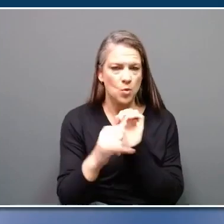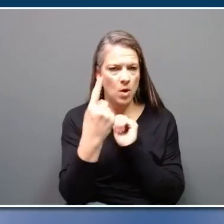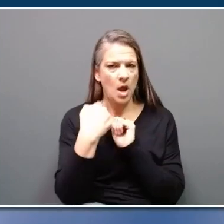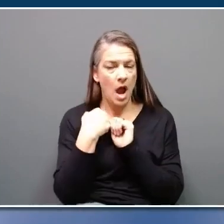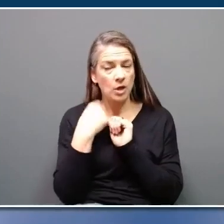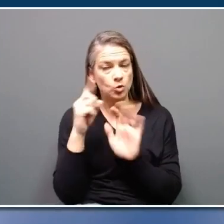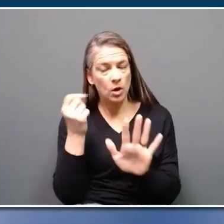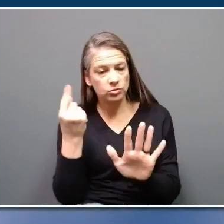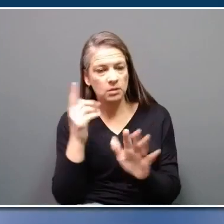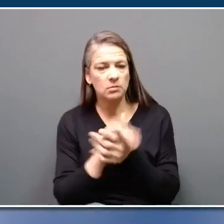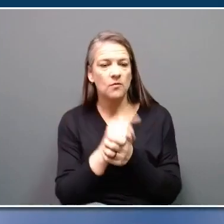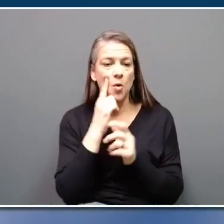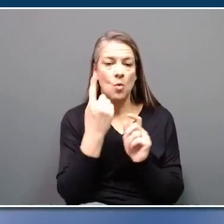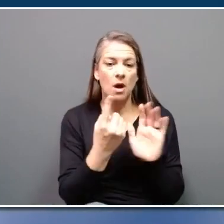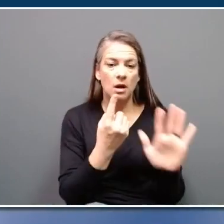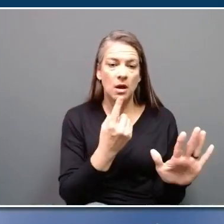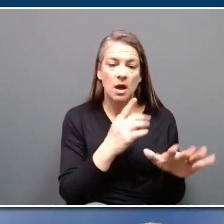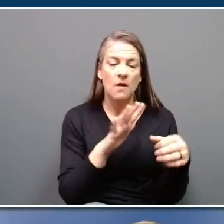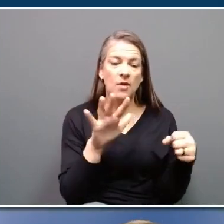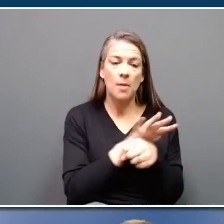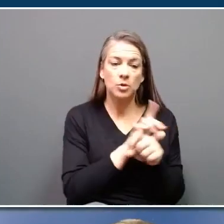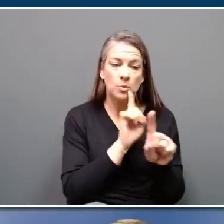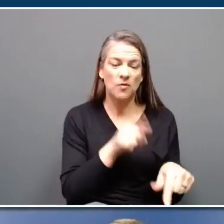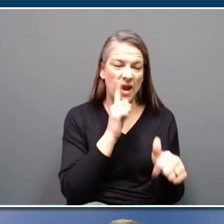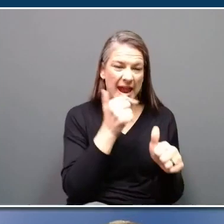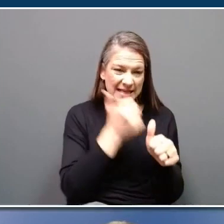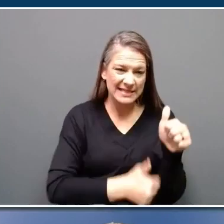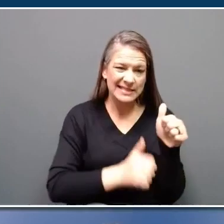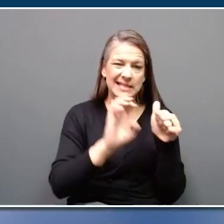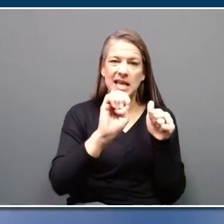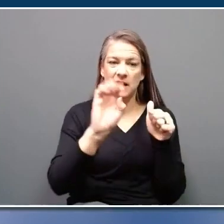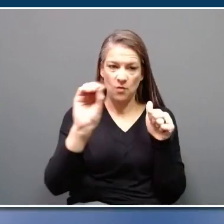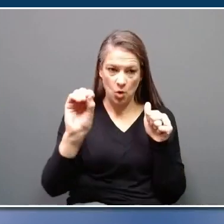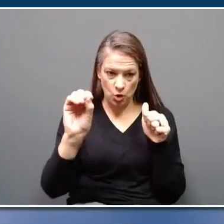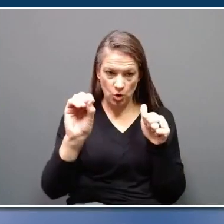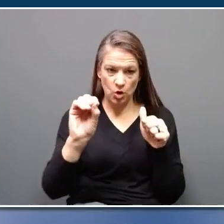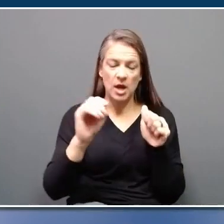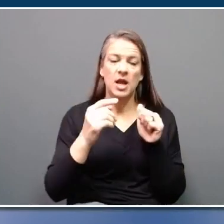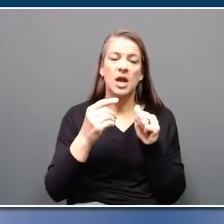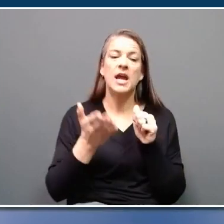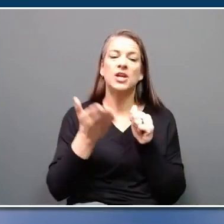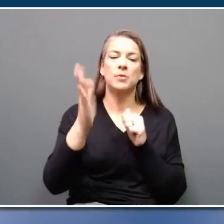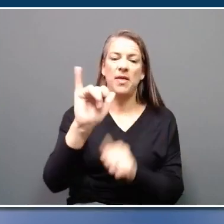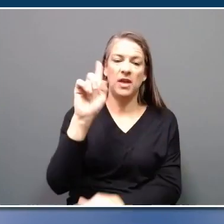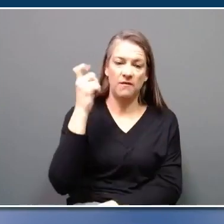for one of these comprehensive reports for every executive order issued by the